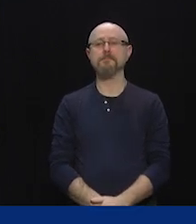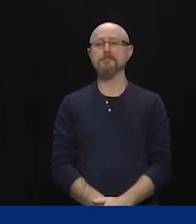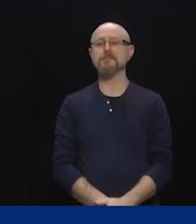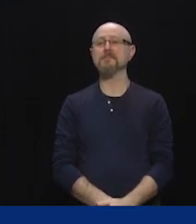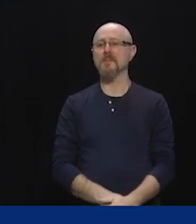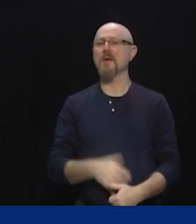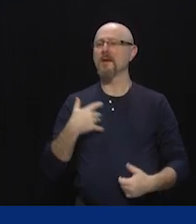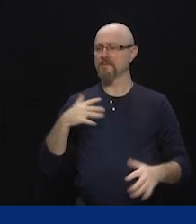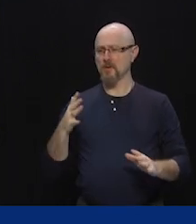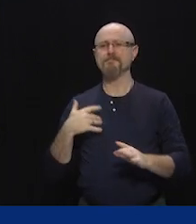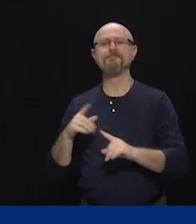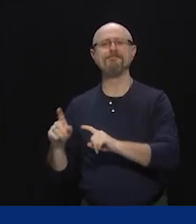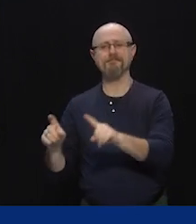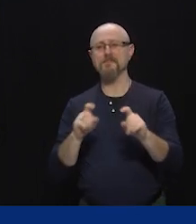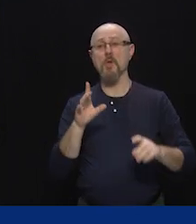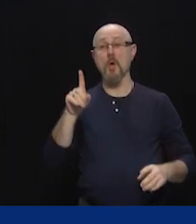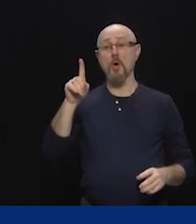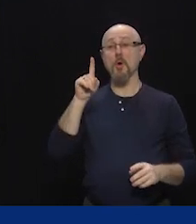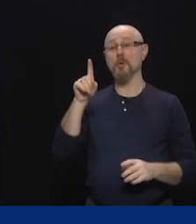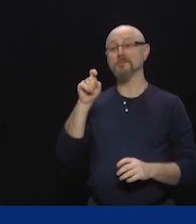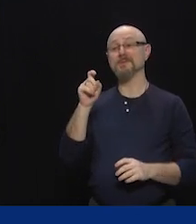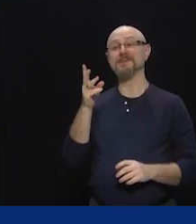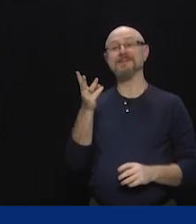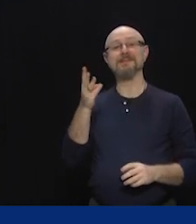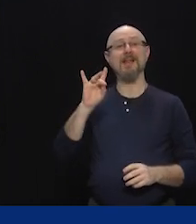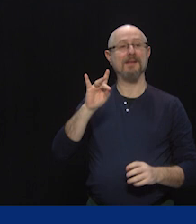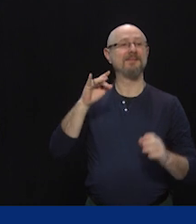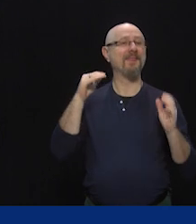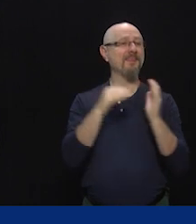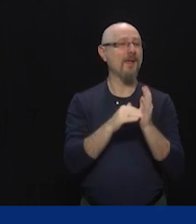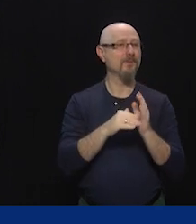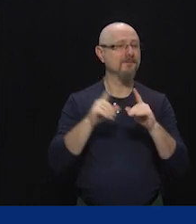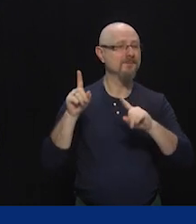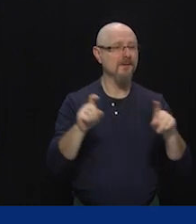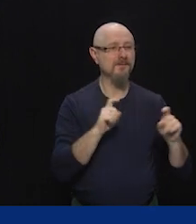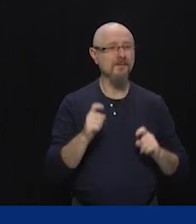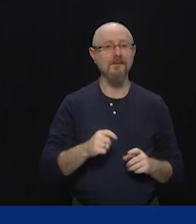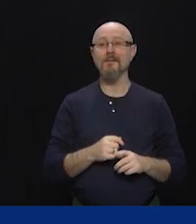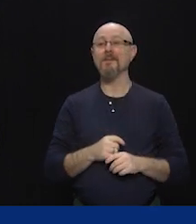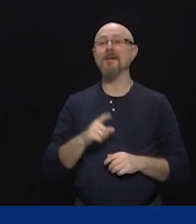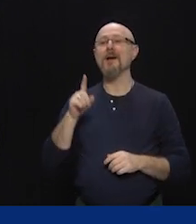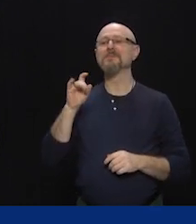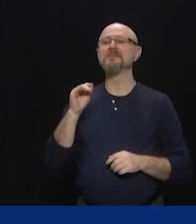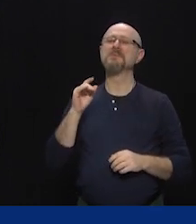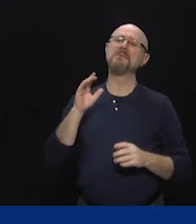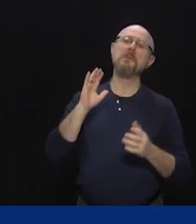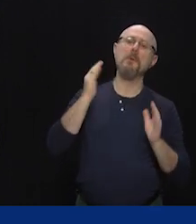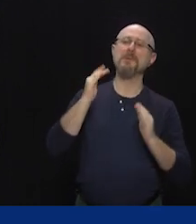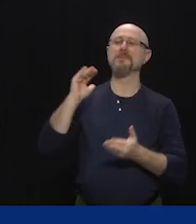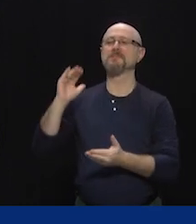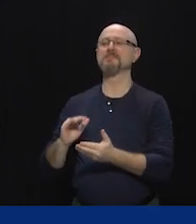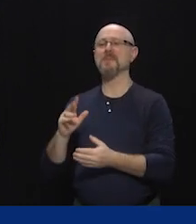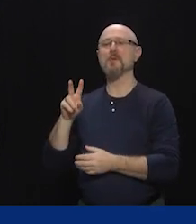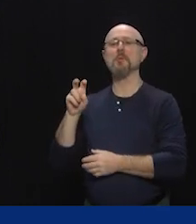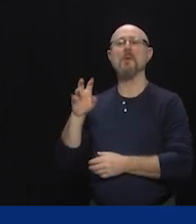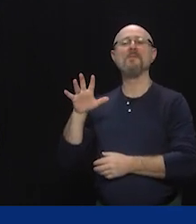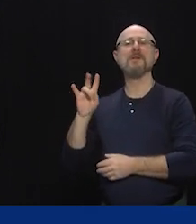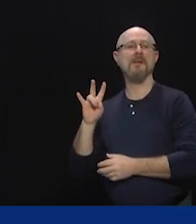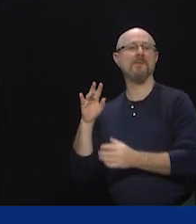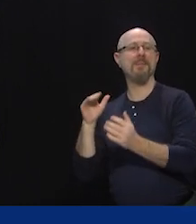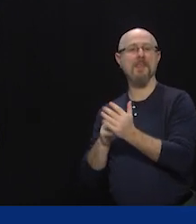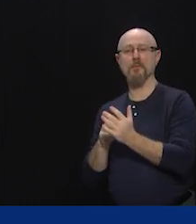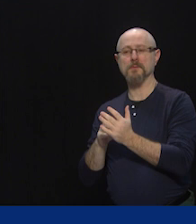tests, 168,000 tests. That's just down slightly from 257 we did literally on Christmas, so we